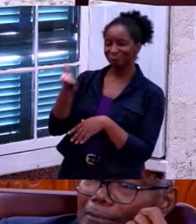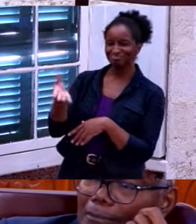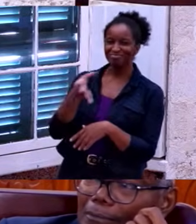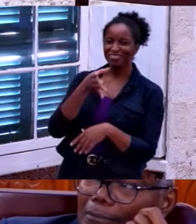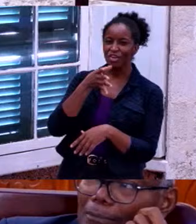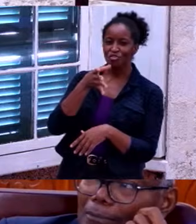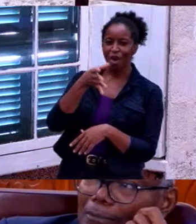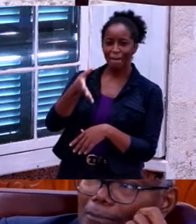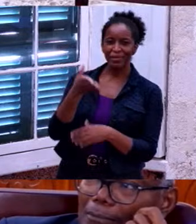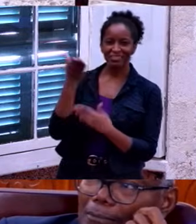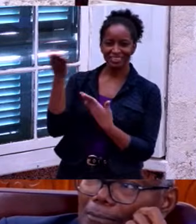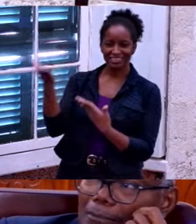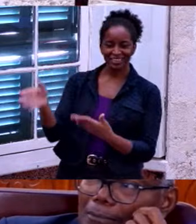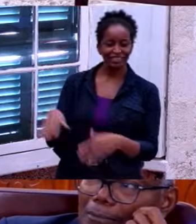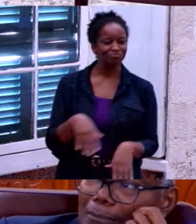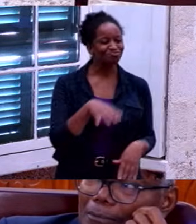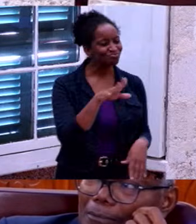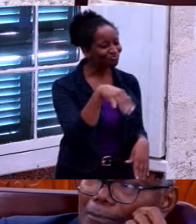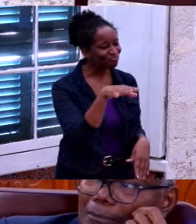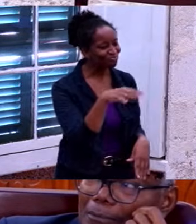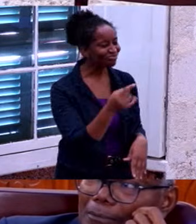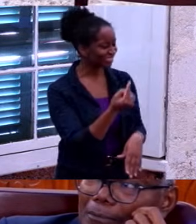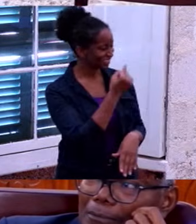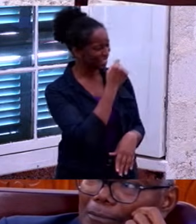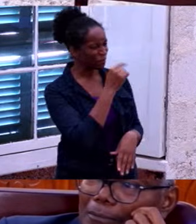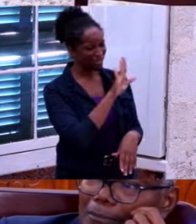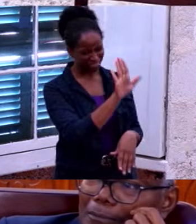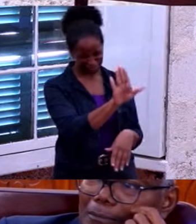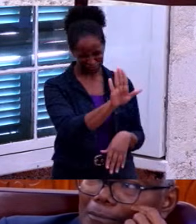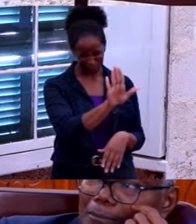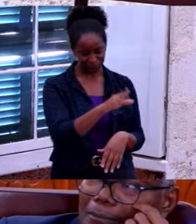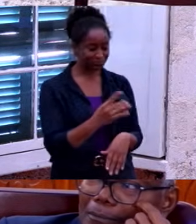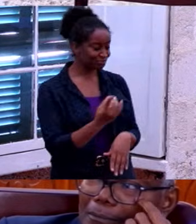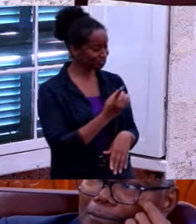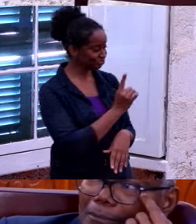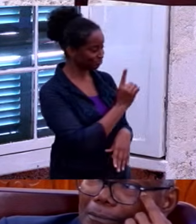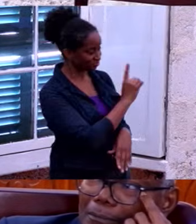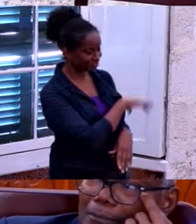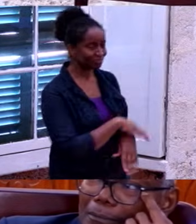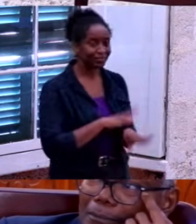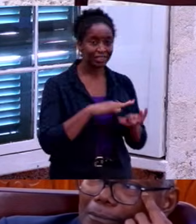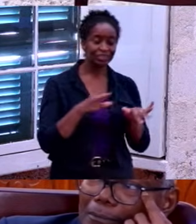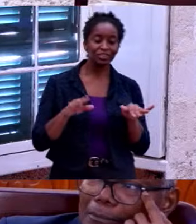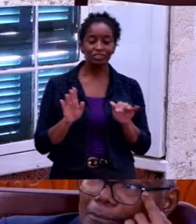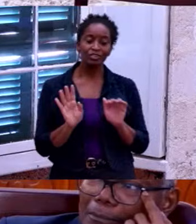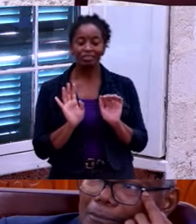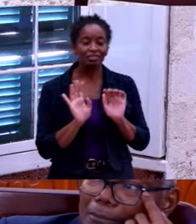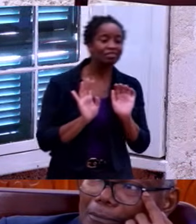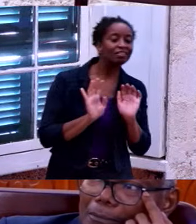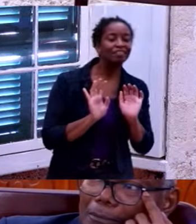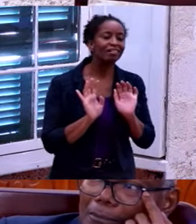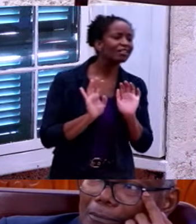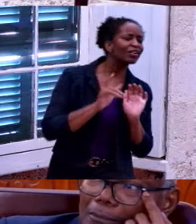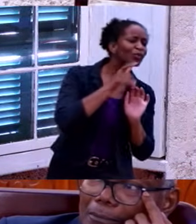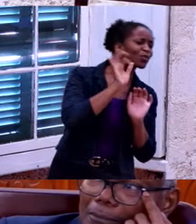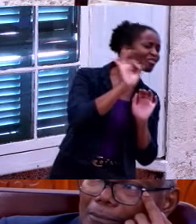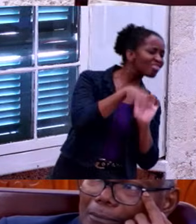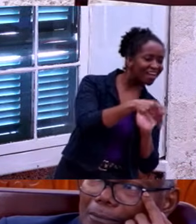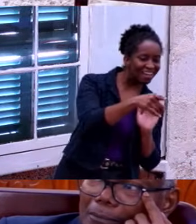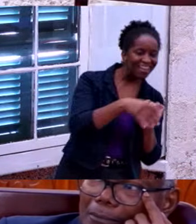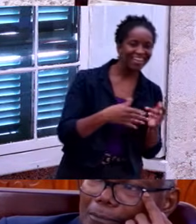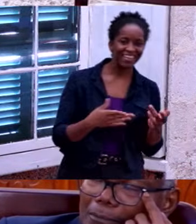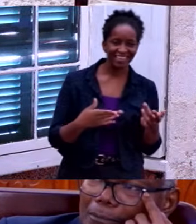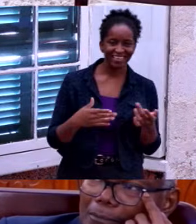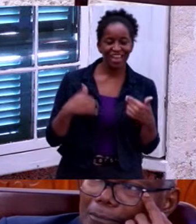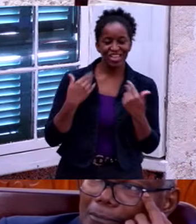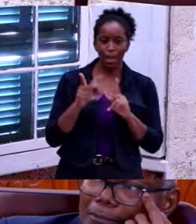and the children would be coming and looking and peeping, and the teenagers would be hanging out and so on. That was over, apart from the fact